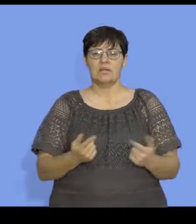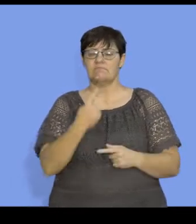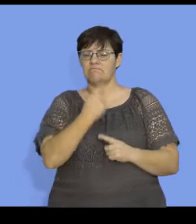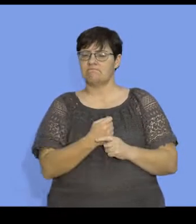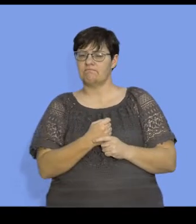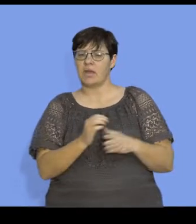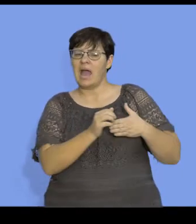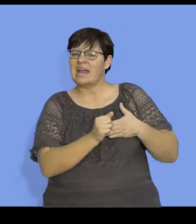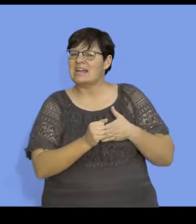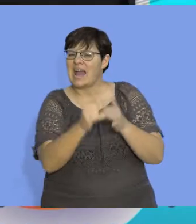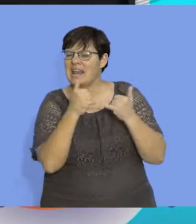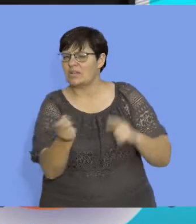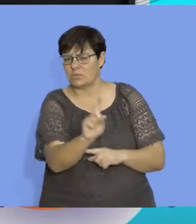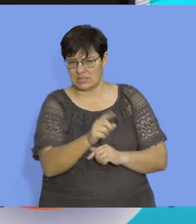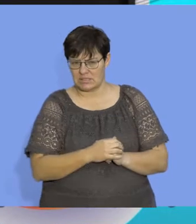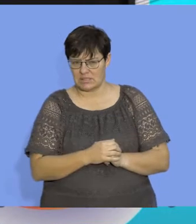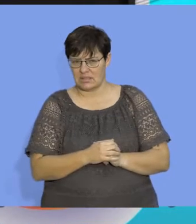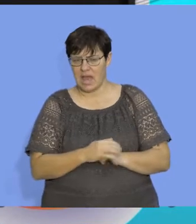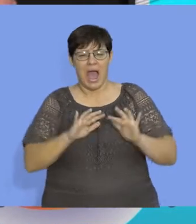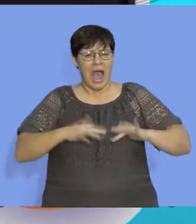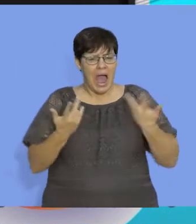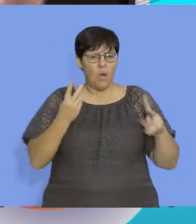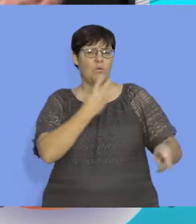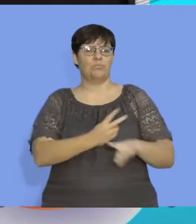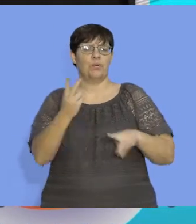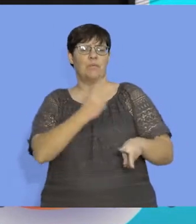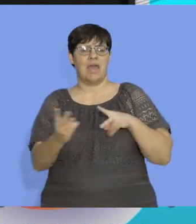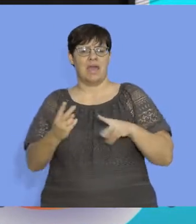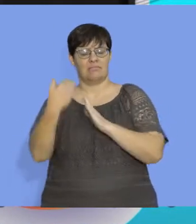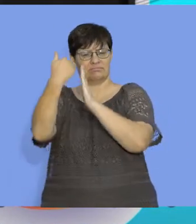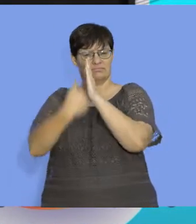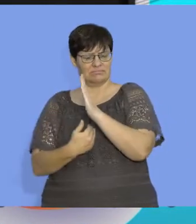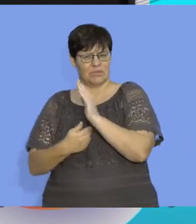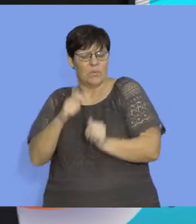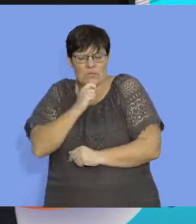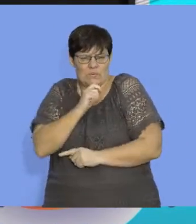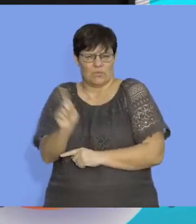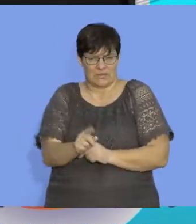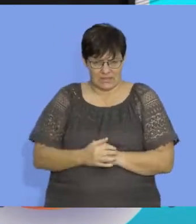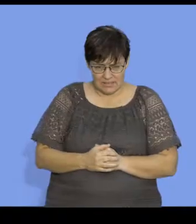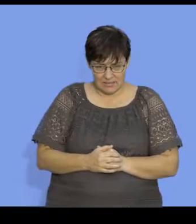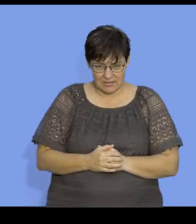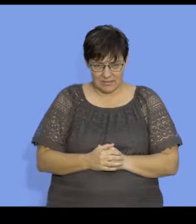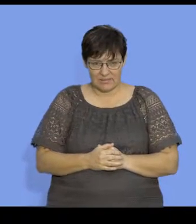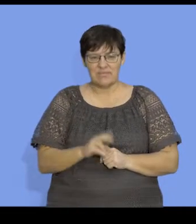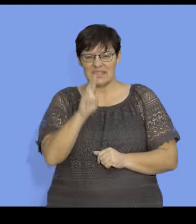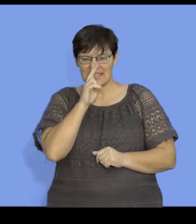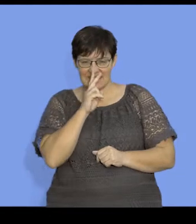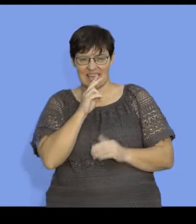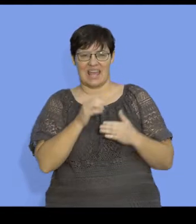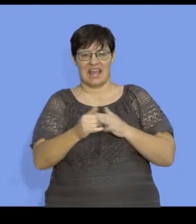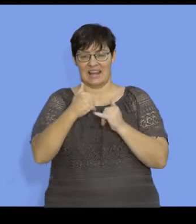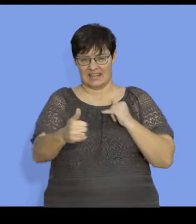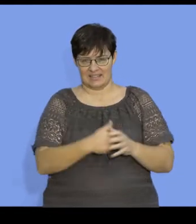we use to prepare the projected income statement? Let's go through the guidelines together. One,